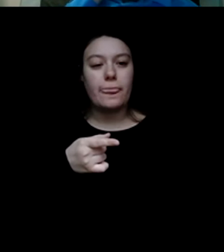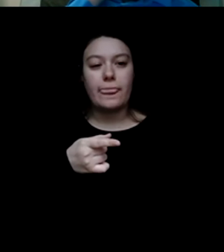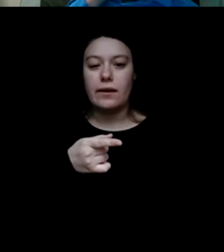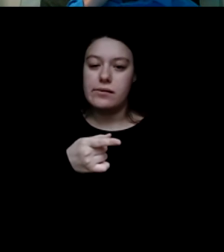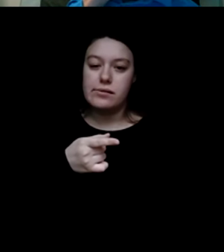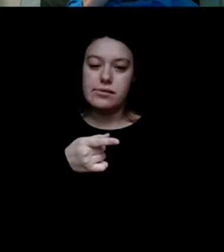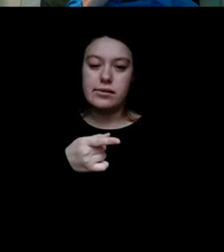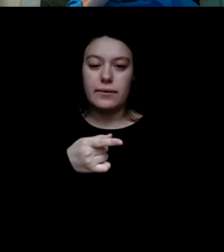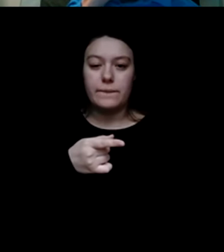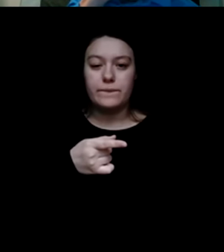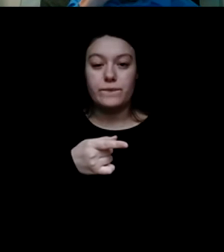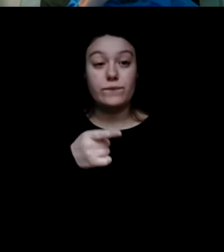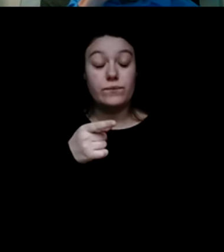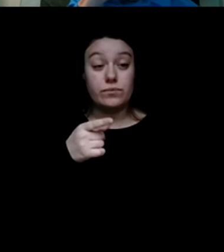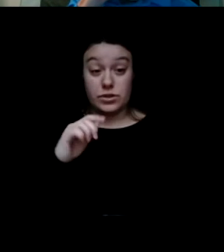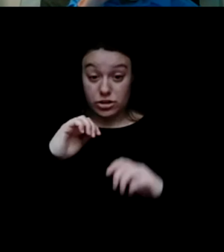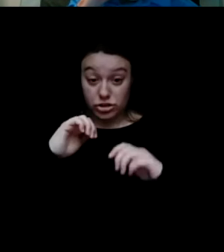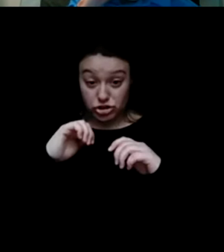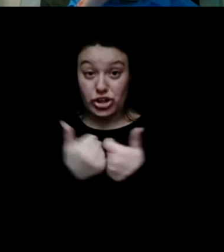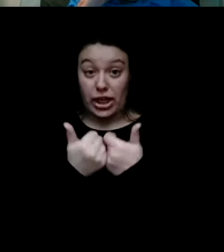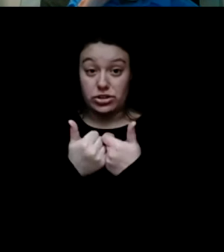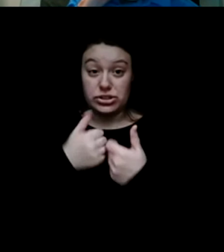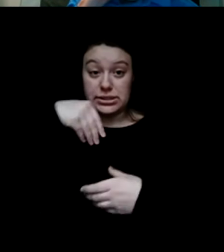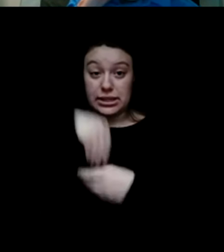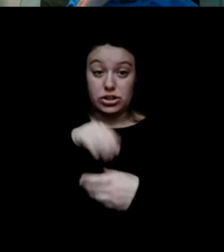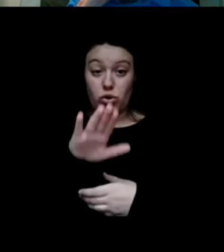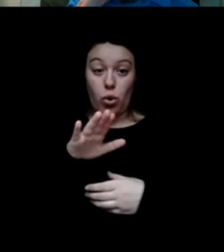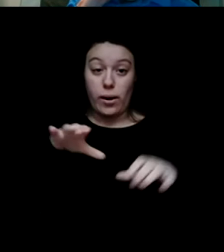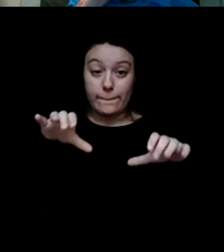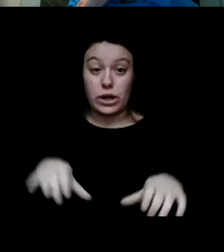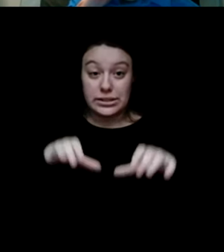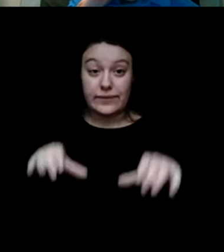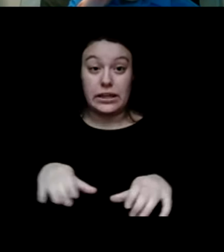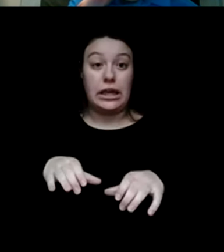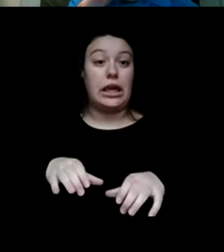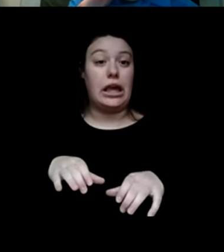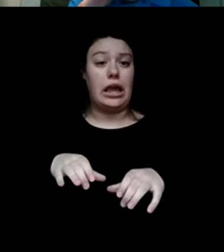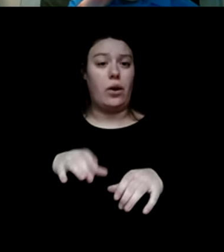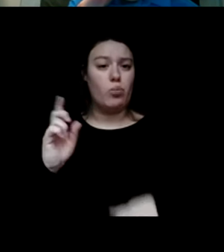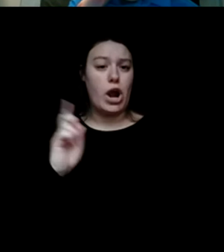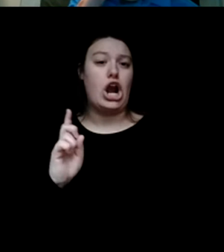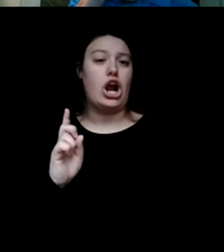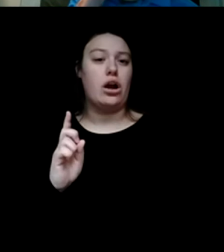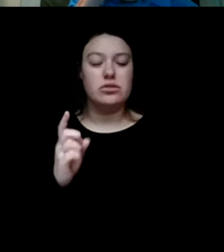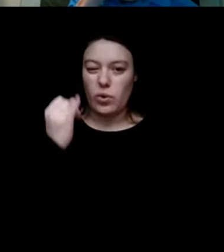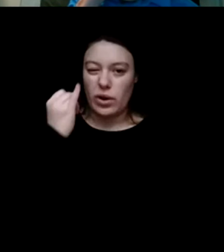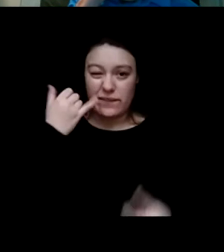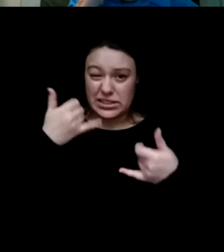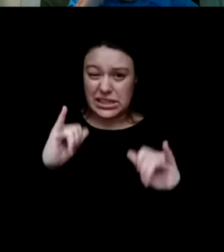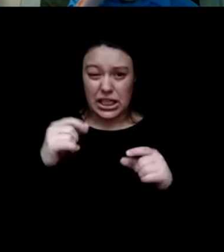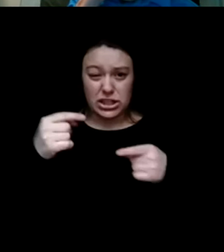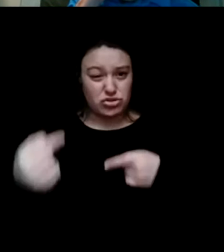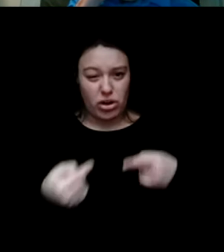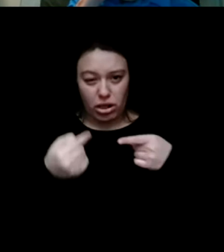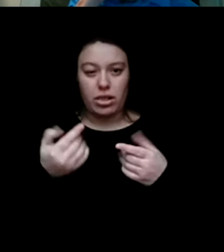where do you see the challenges in your own productivity? If that still doesn't get you anywhere, then maybe understanding that they might have issues